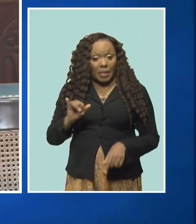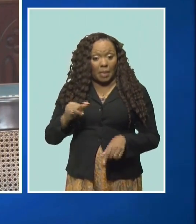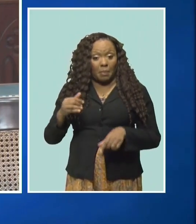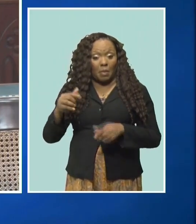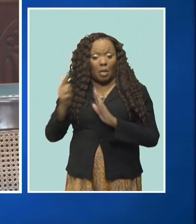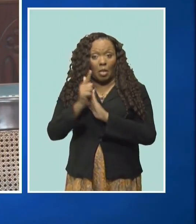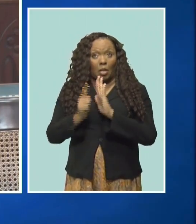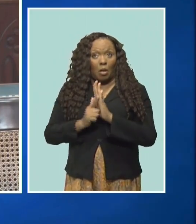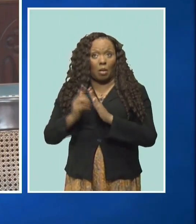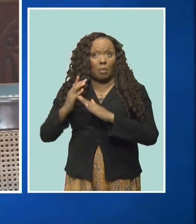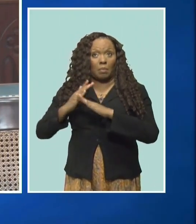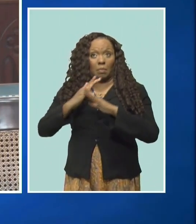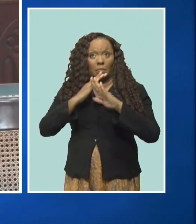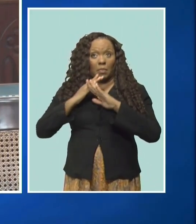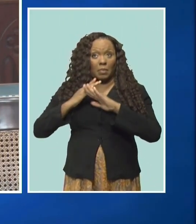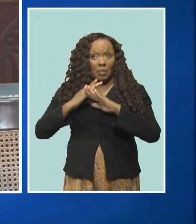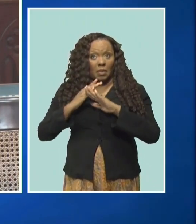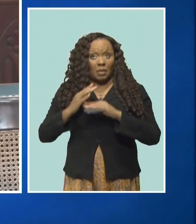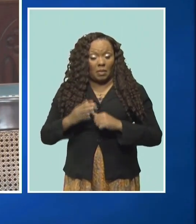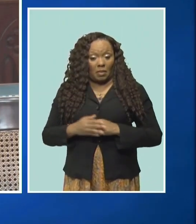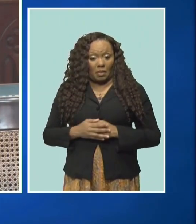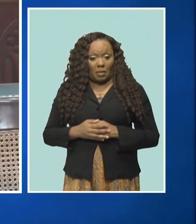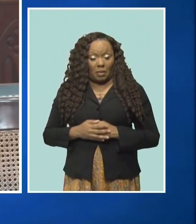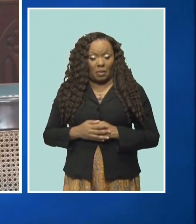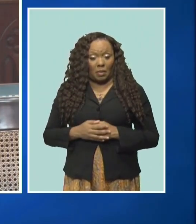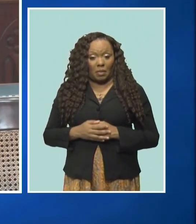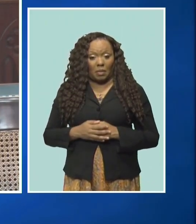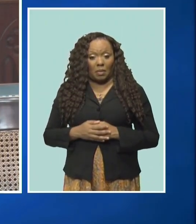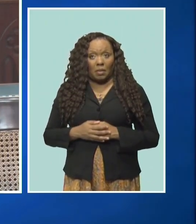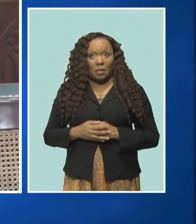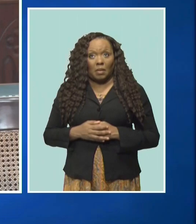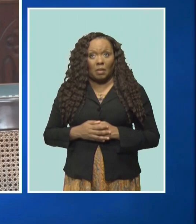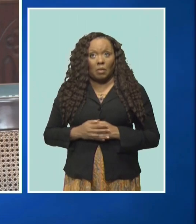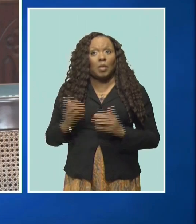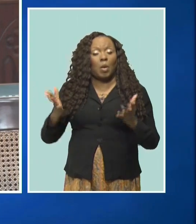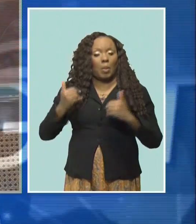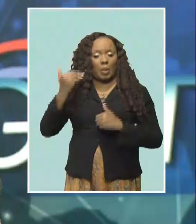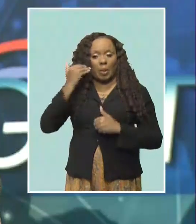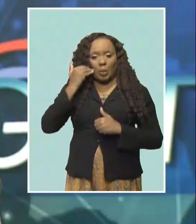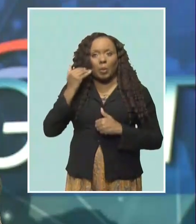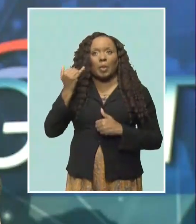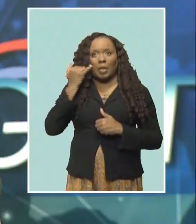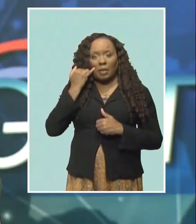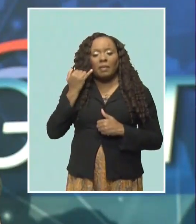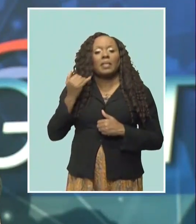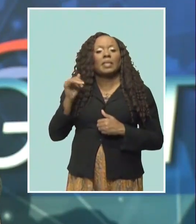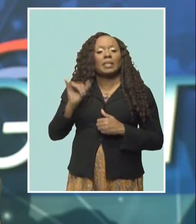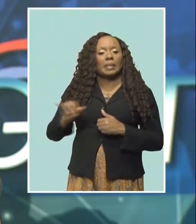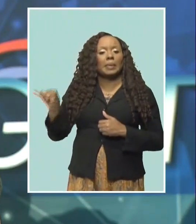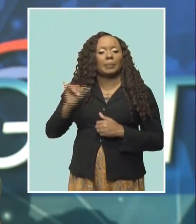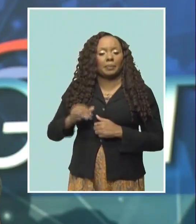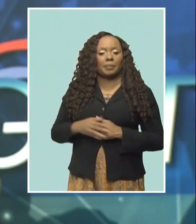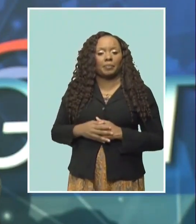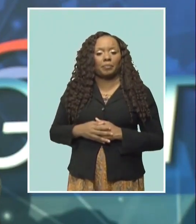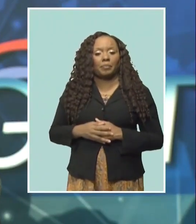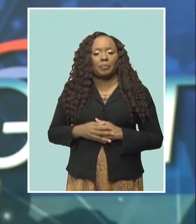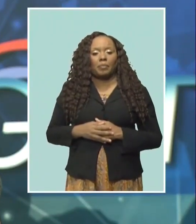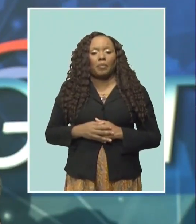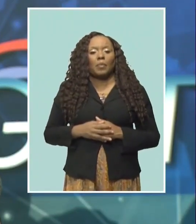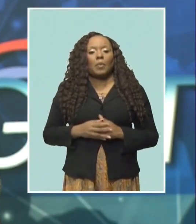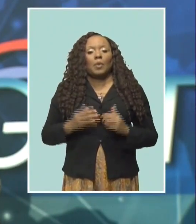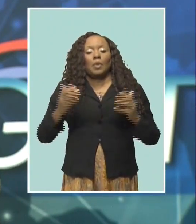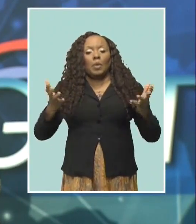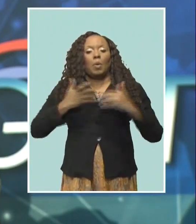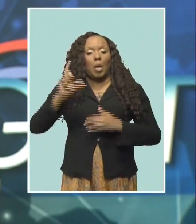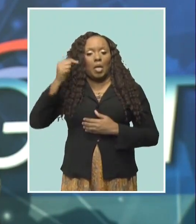that it does not extend to same-sex unions. Mr. Thorne called on government to